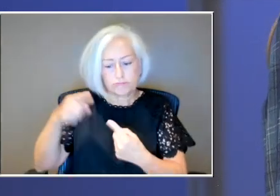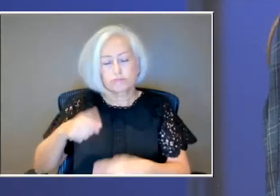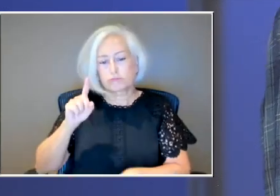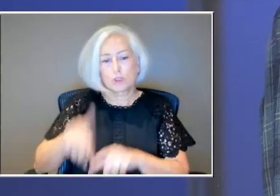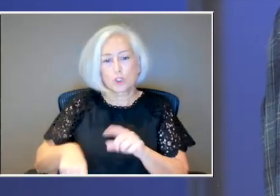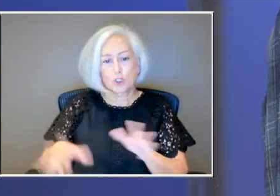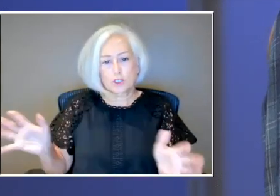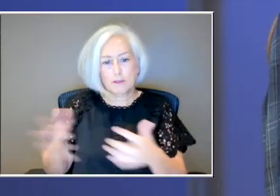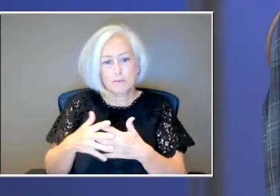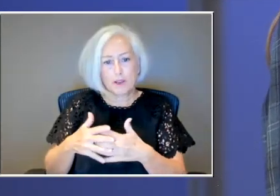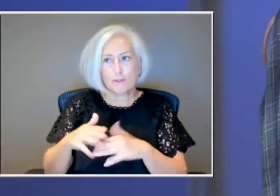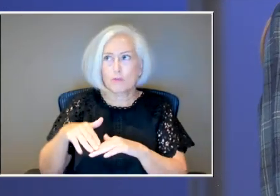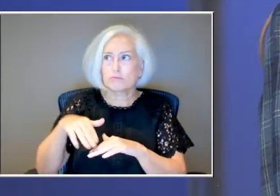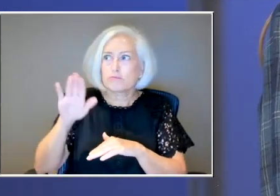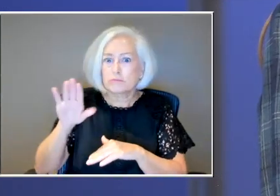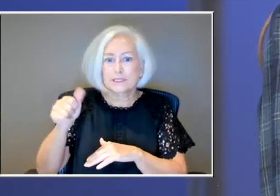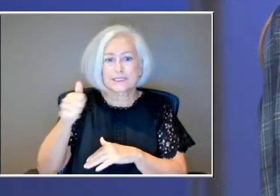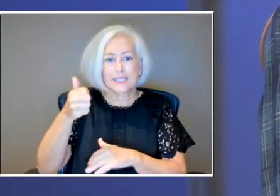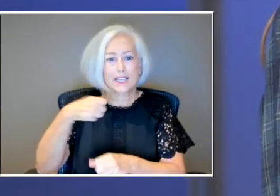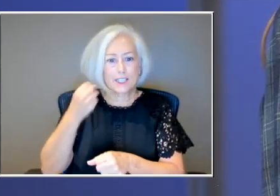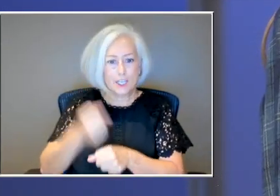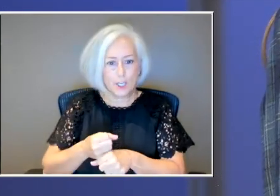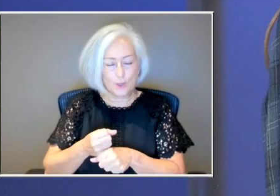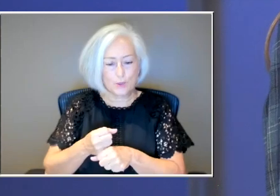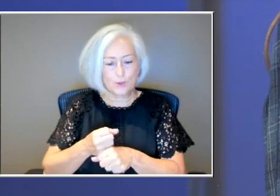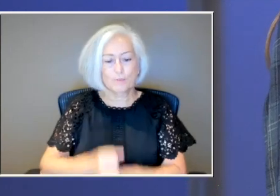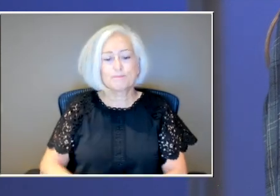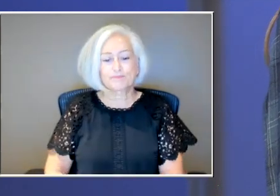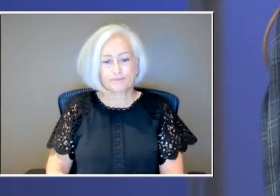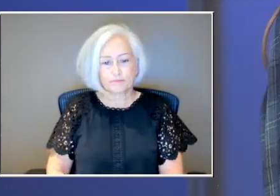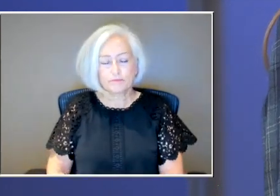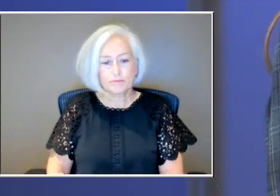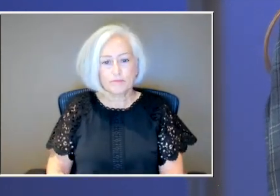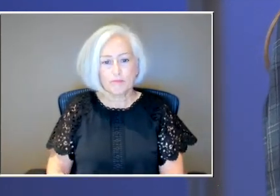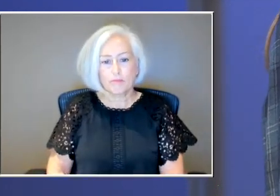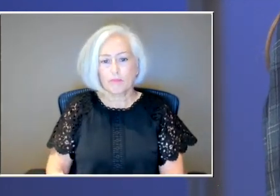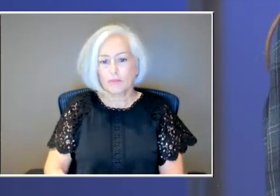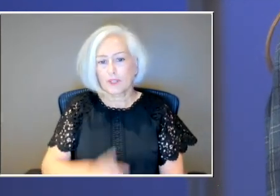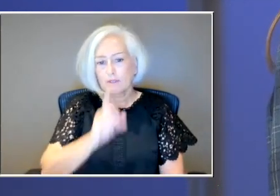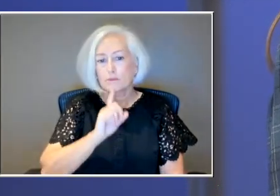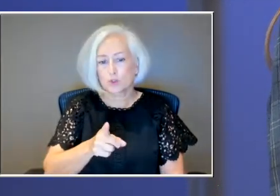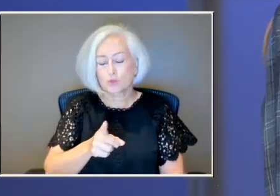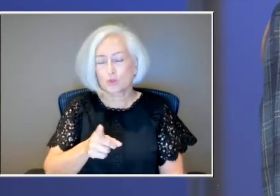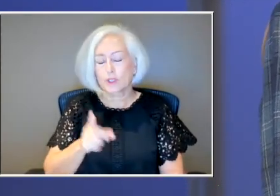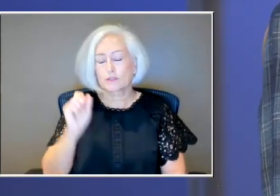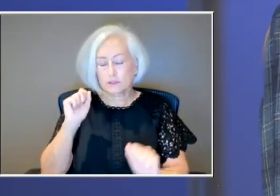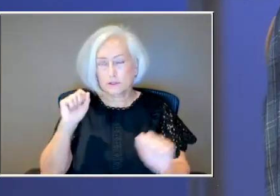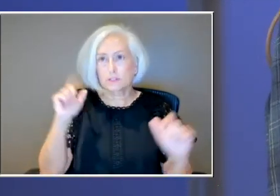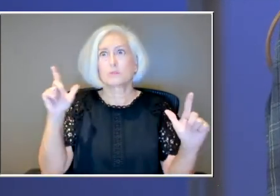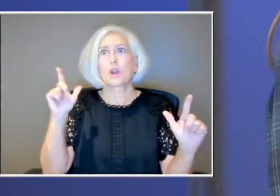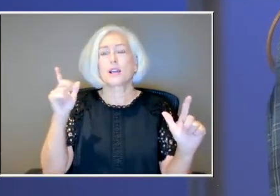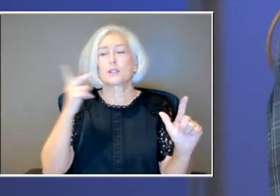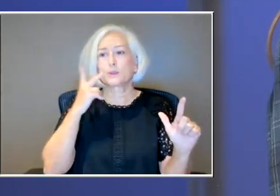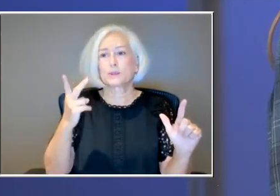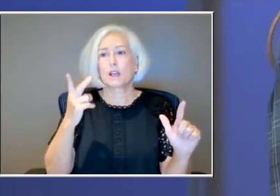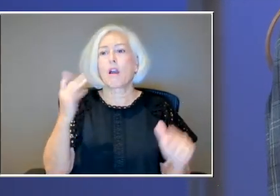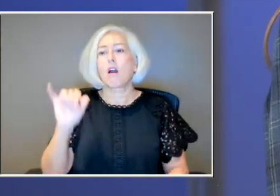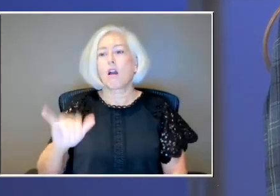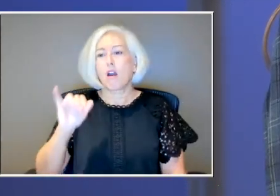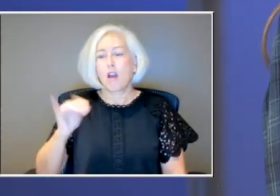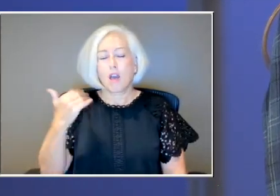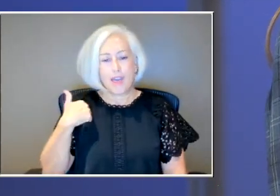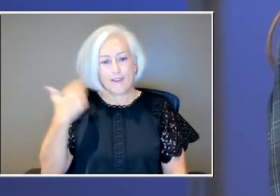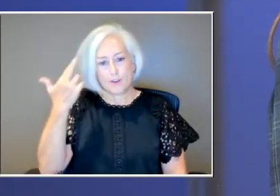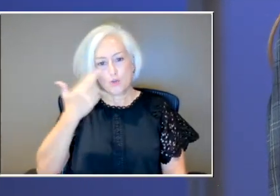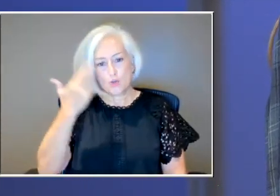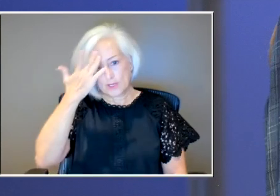over 10 years. And so it was a real big breakthrough for her to be like, oh, there is a reason for it, not just